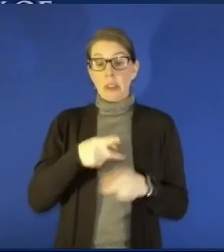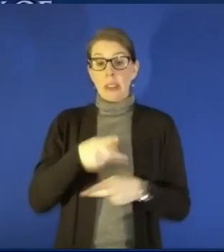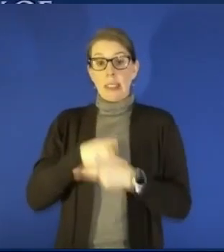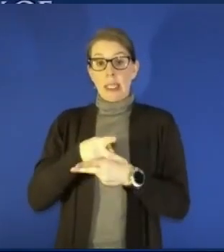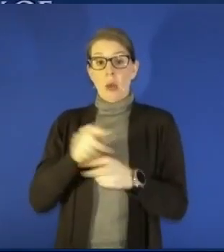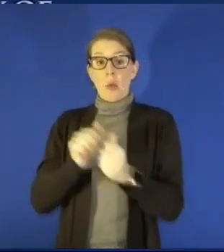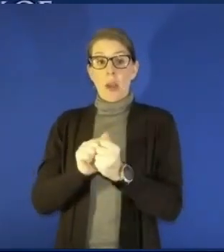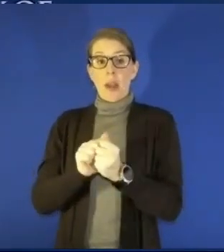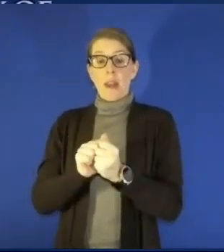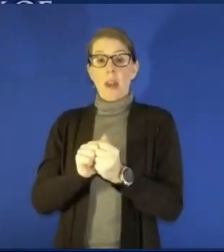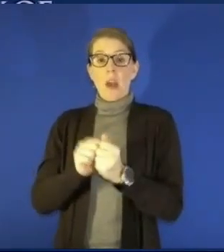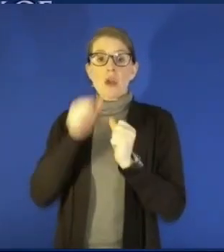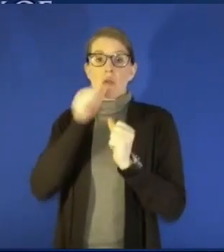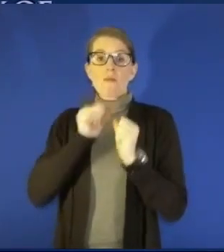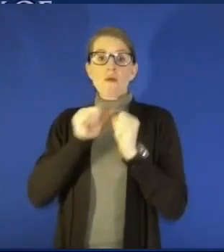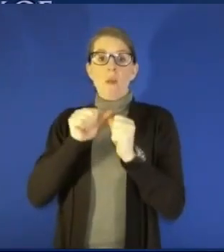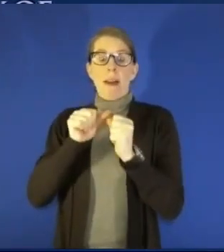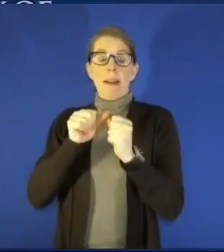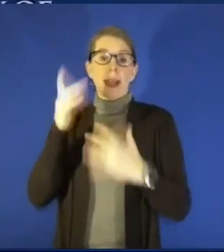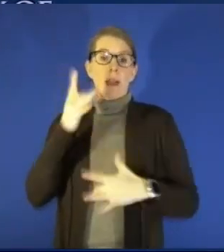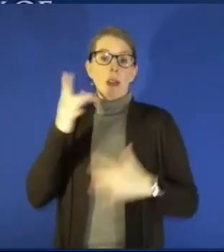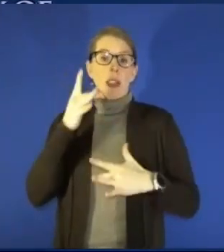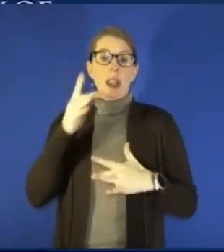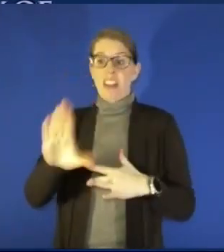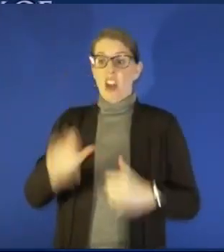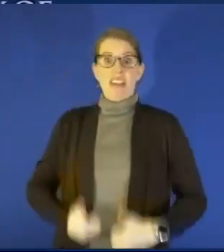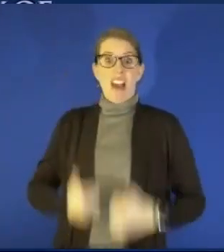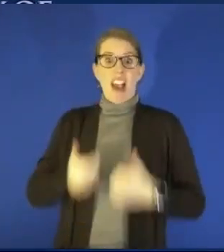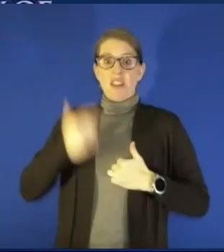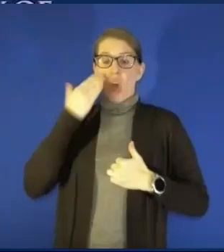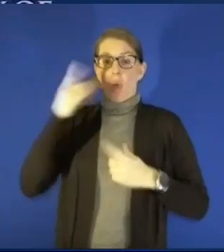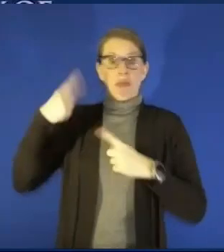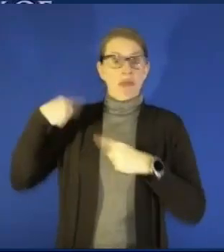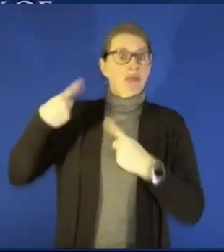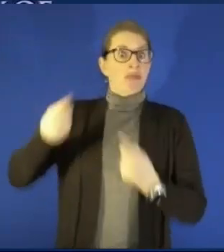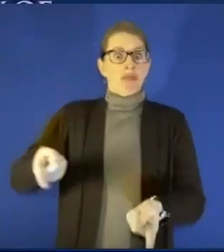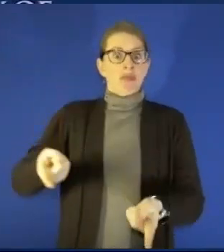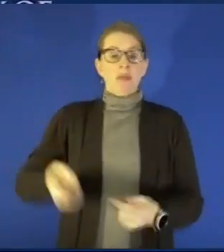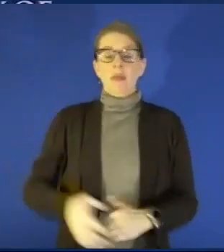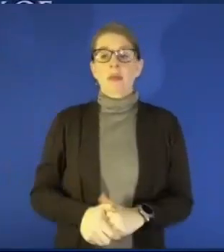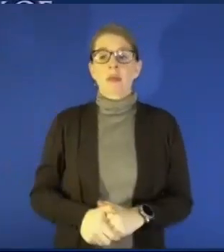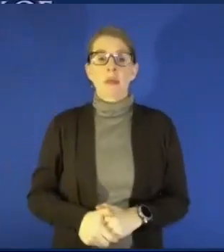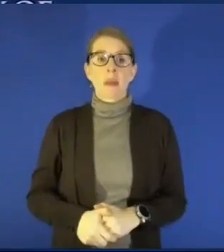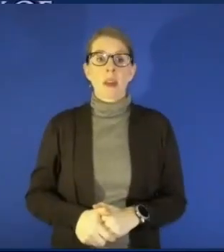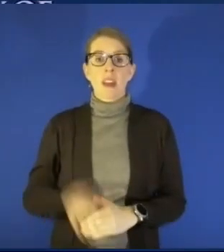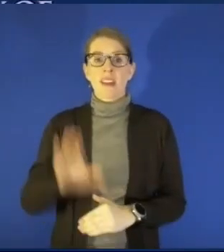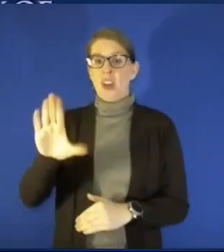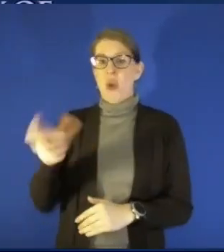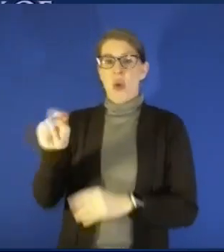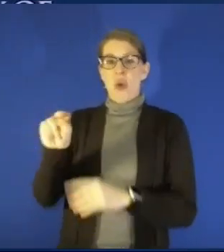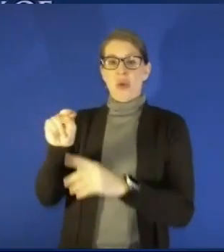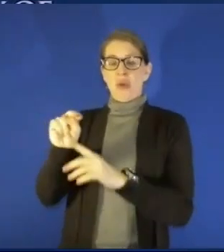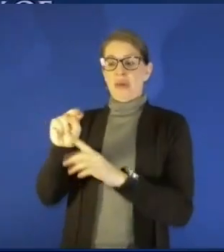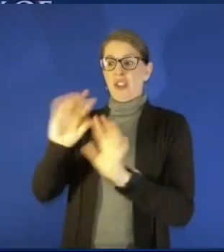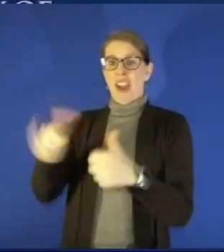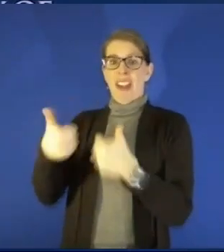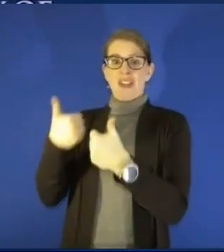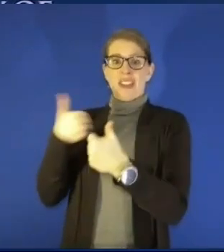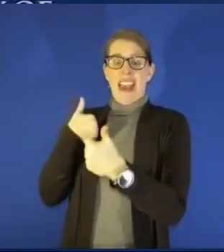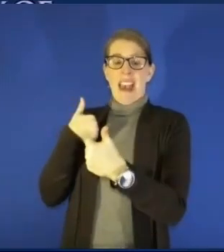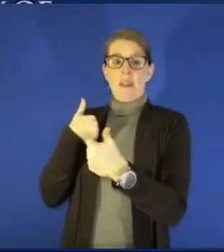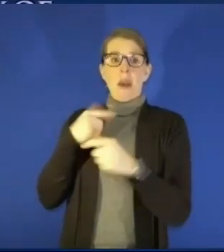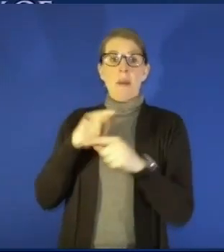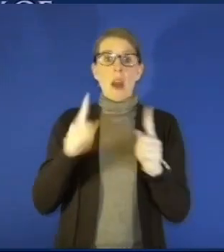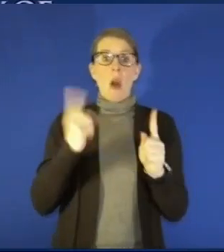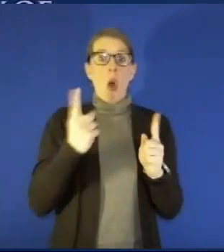chronic illnesses, but this is the life they've always known. And so it's got its own set of challenges because of that. But if you've always been healthy and now